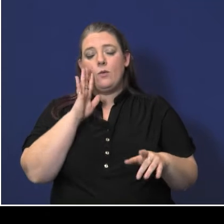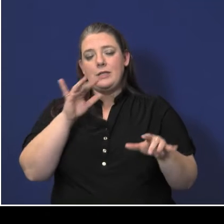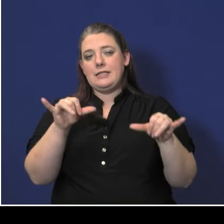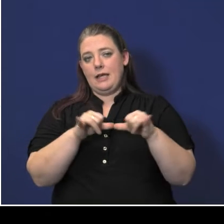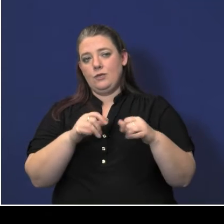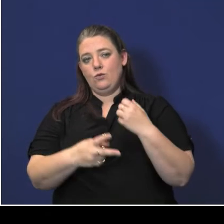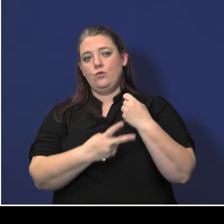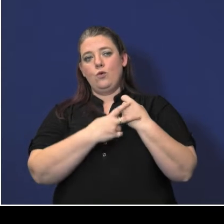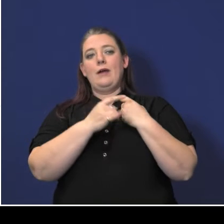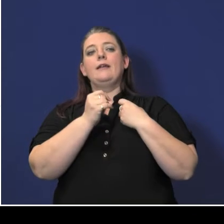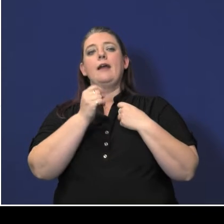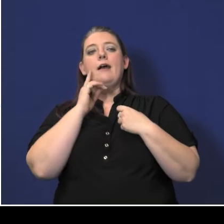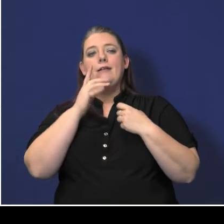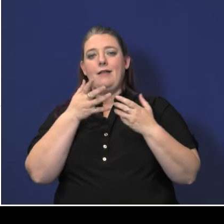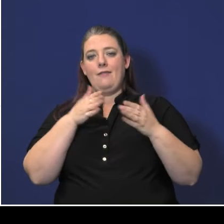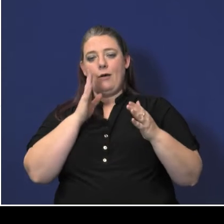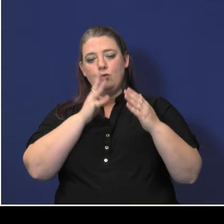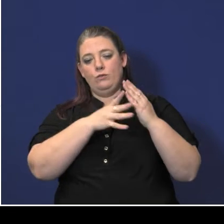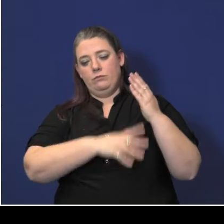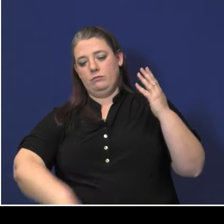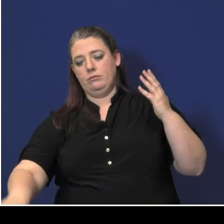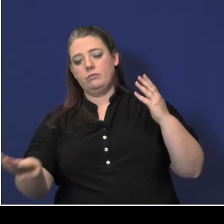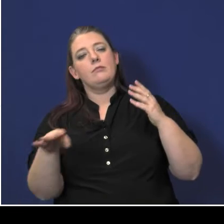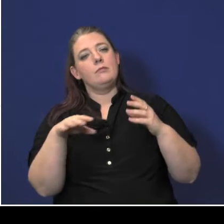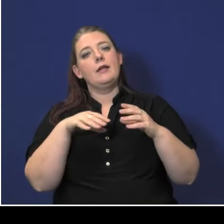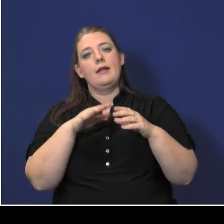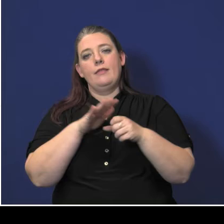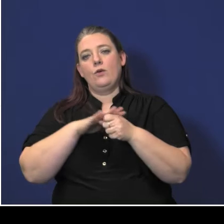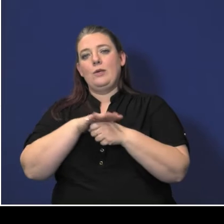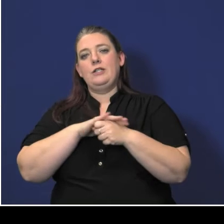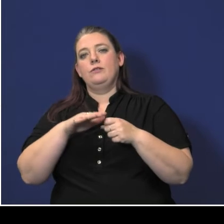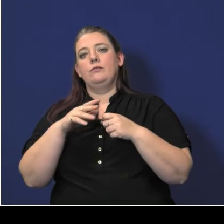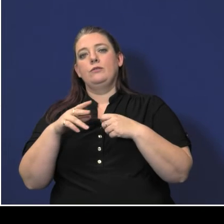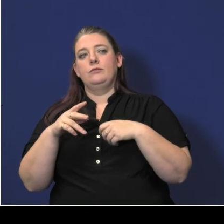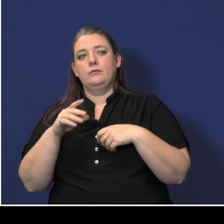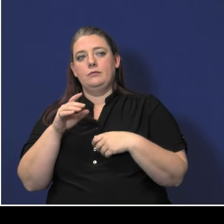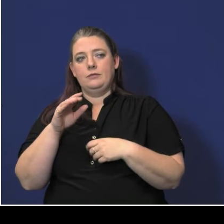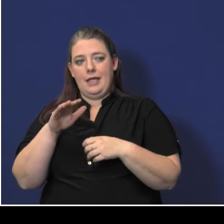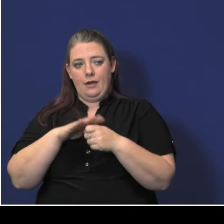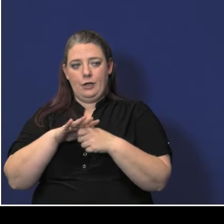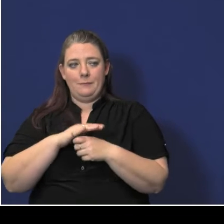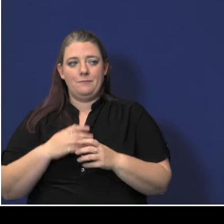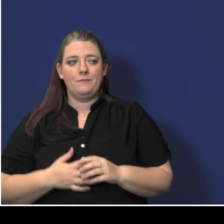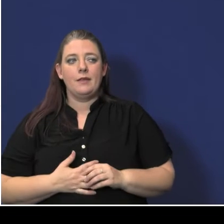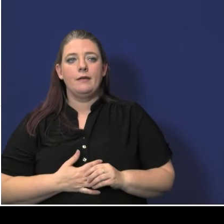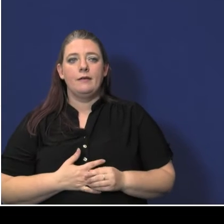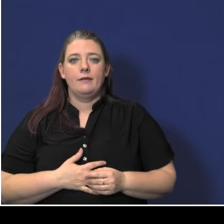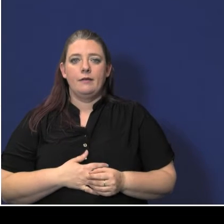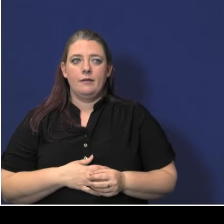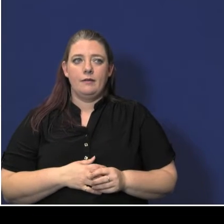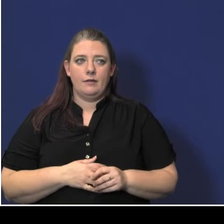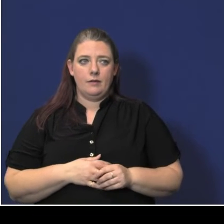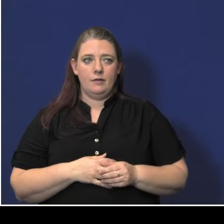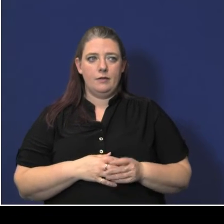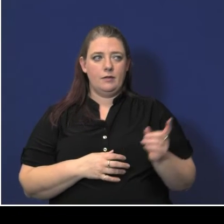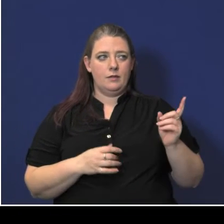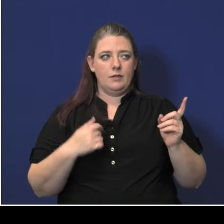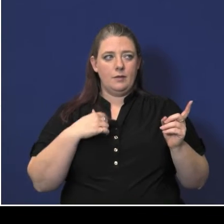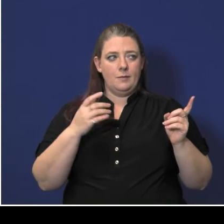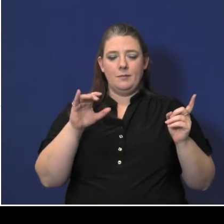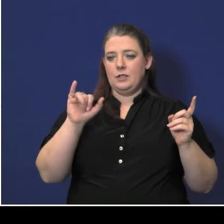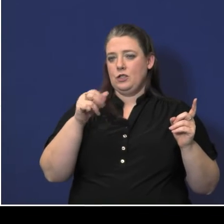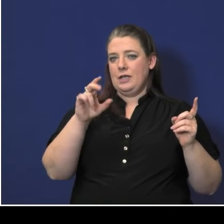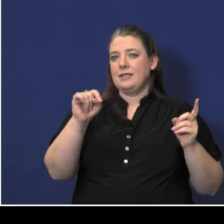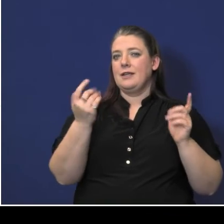it and then allow it to release into the regional detention area. Excellent. Magnificent Mr. Jackson, performance and work. Yes, sir. just one